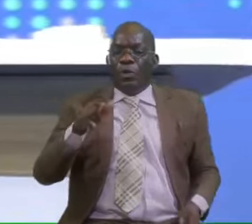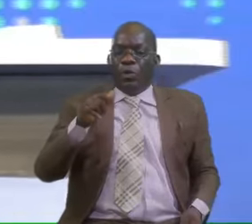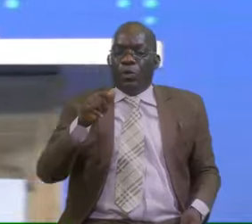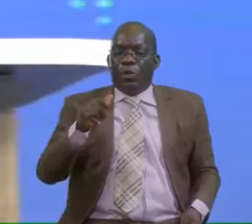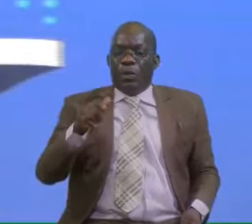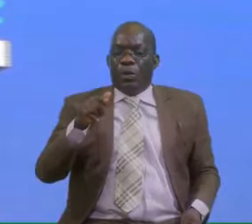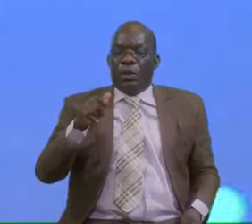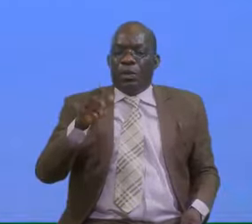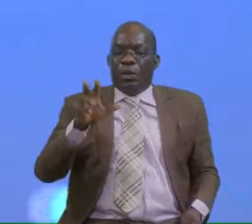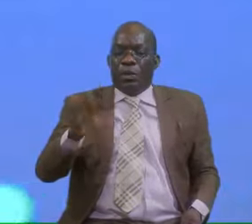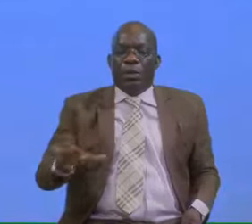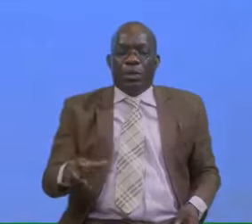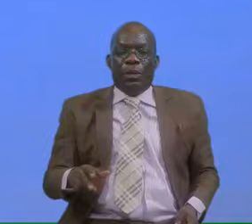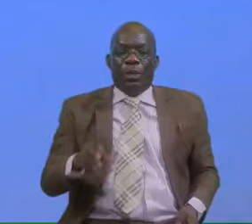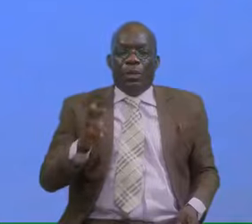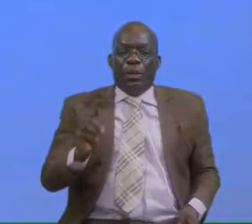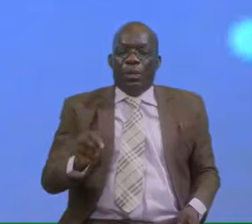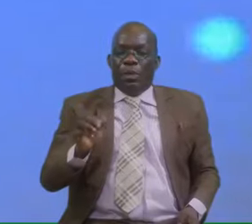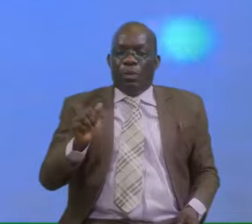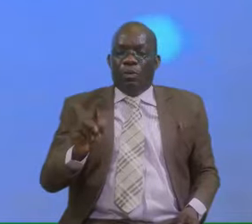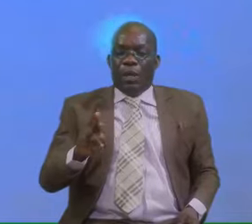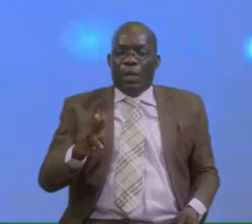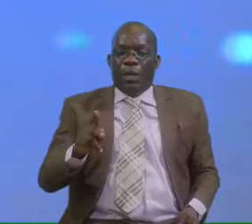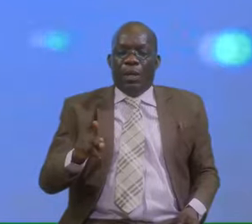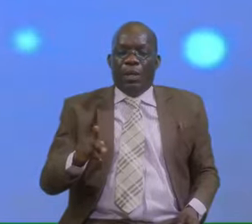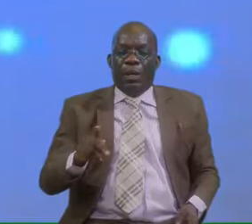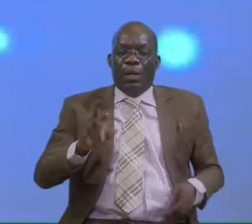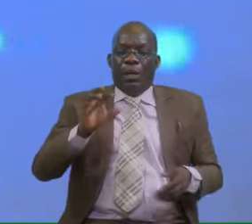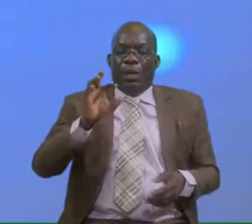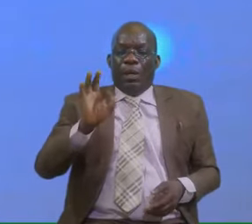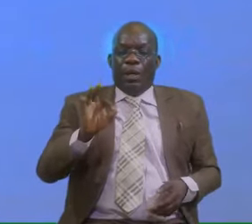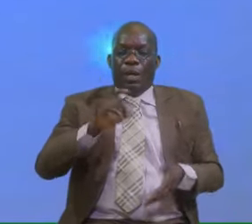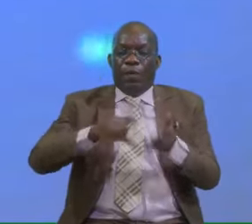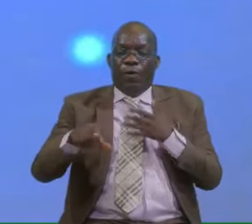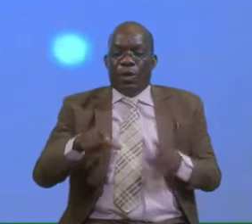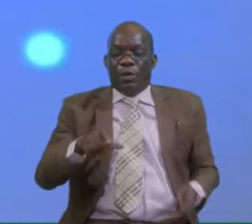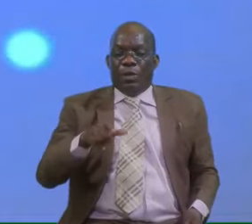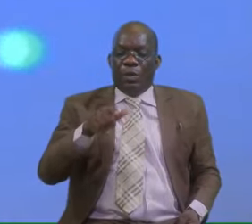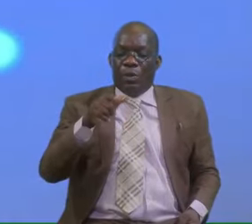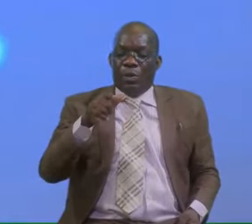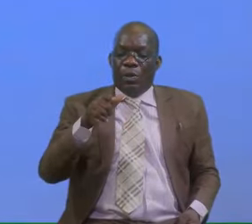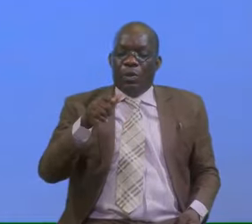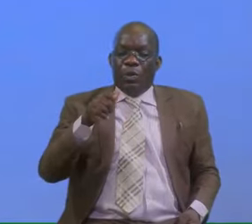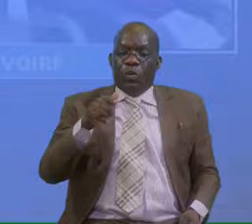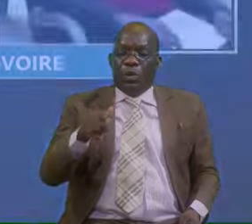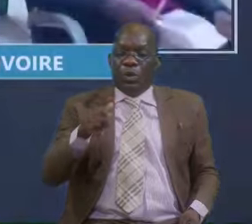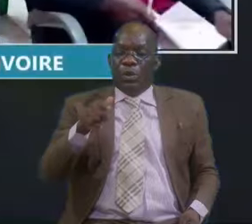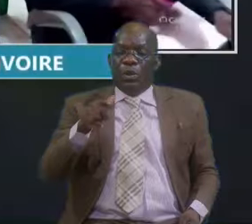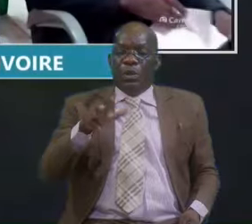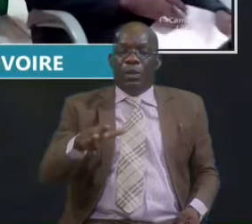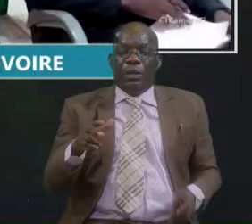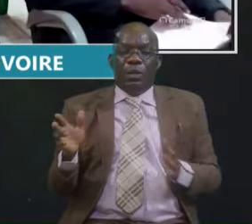chapter 9, verse 23, Jesus said unto him, if thou